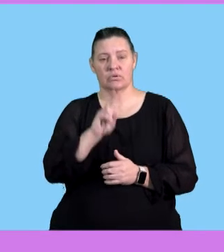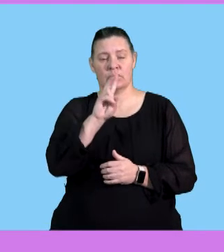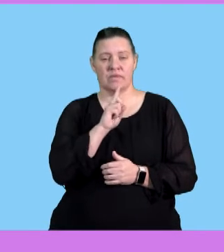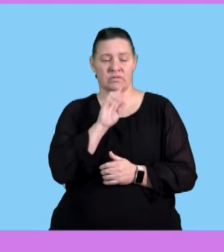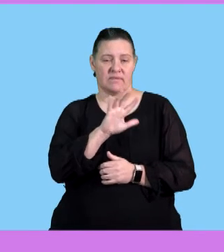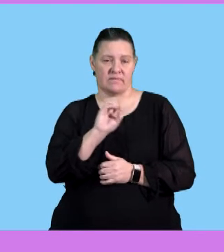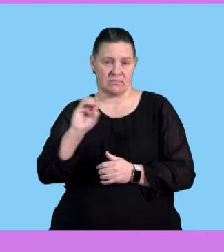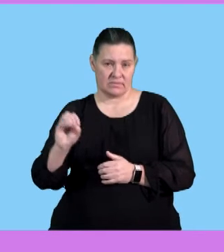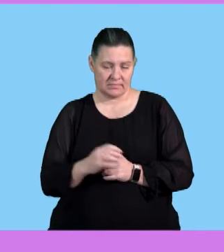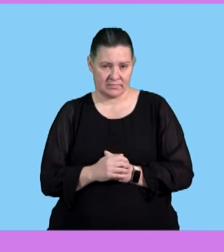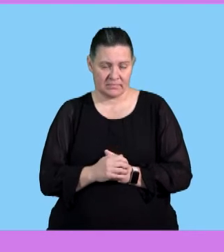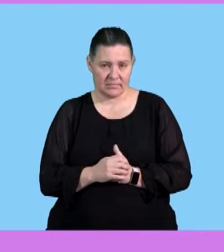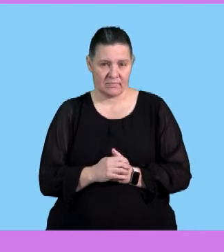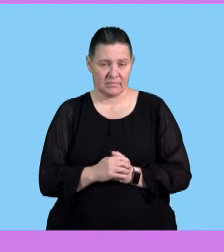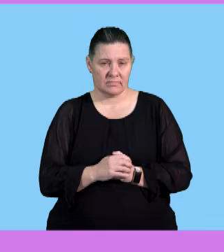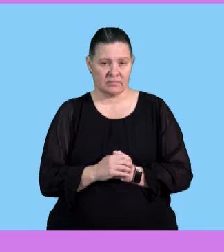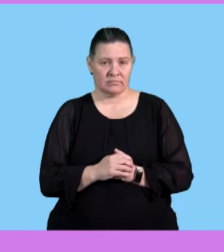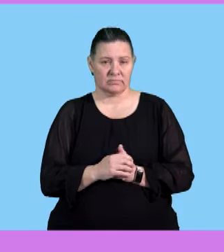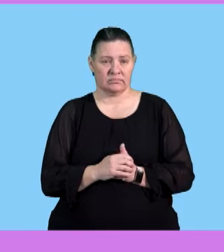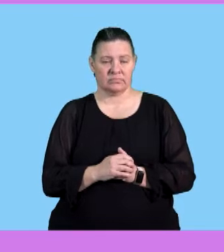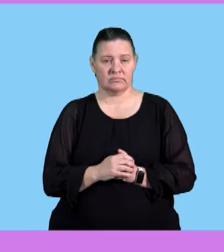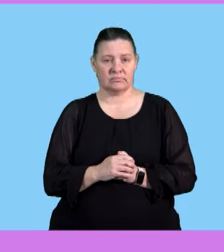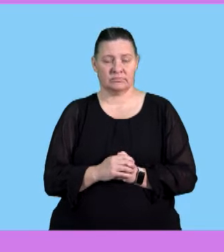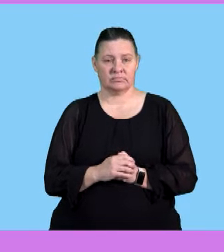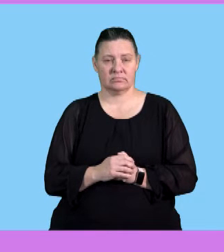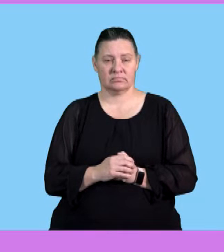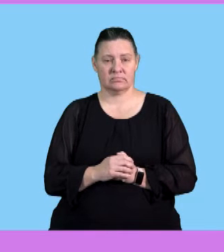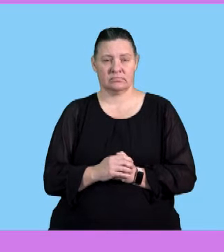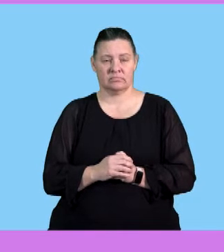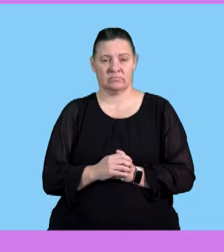is 2,500.